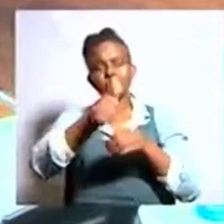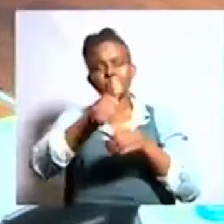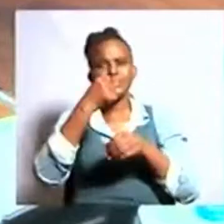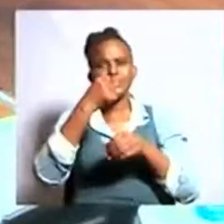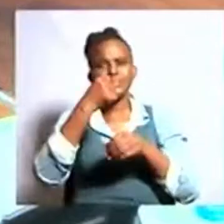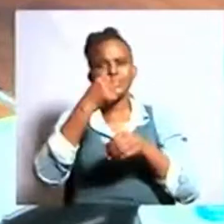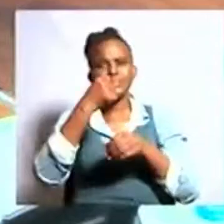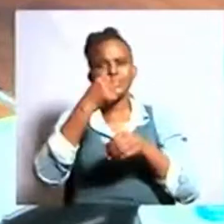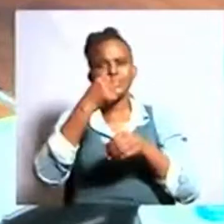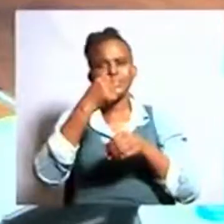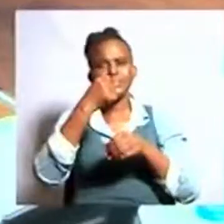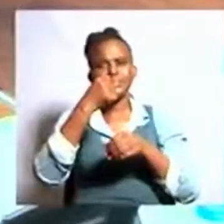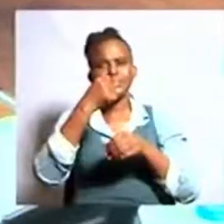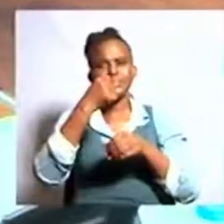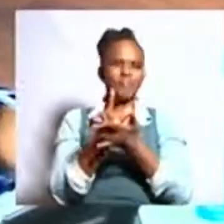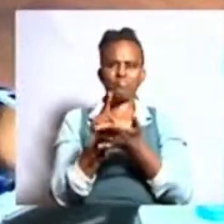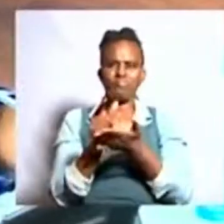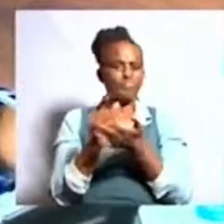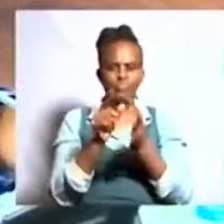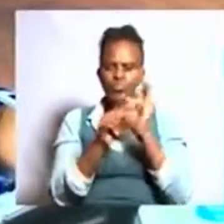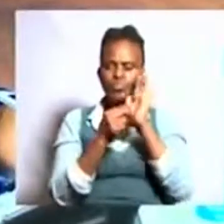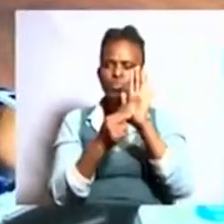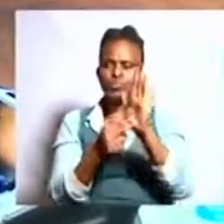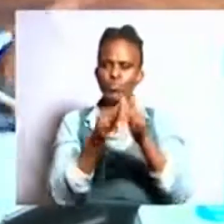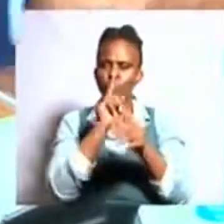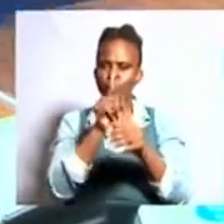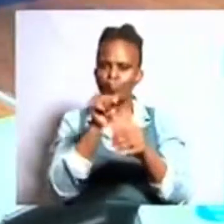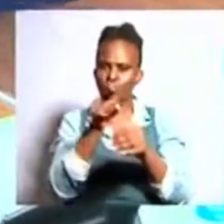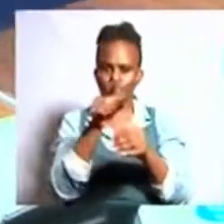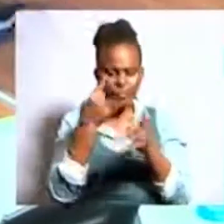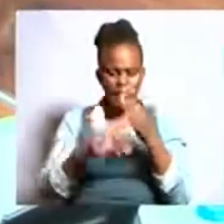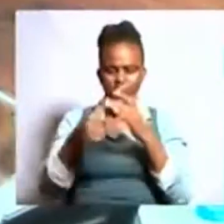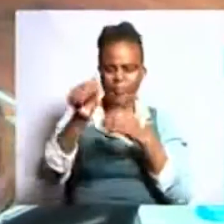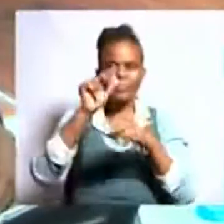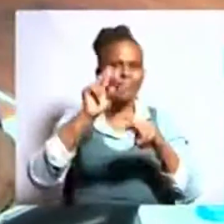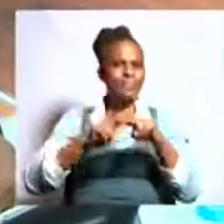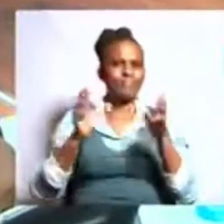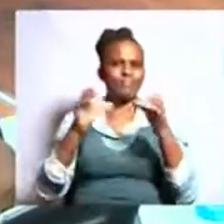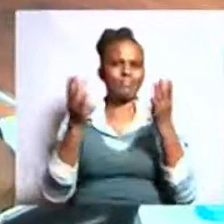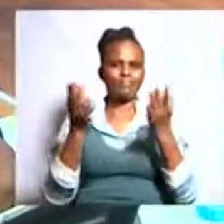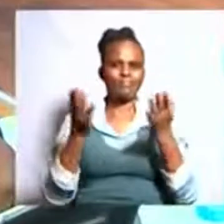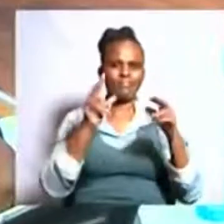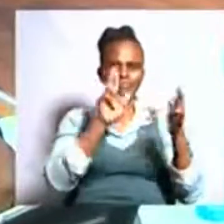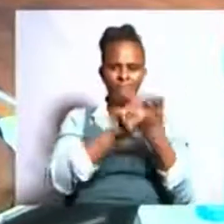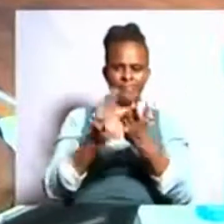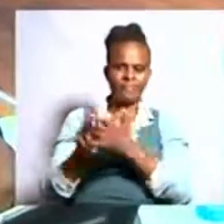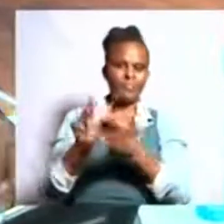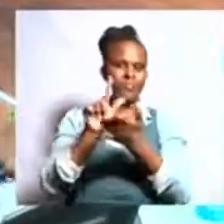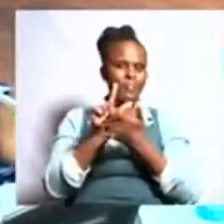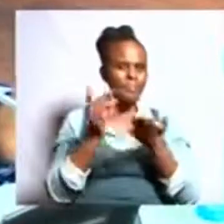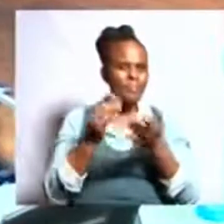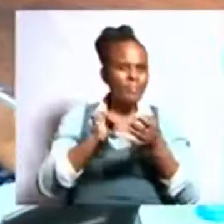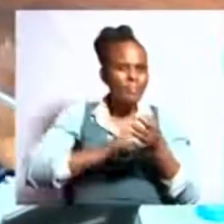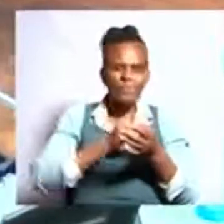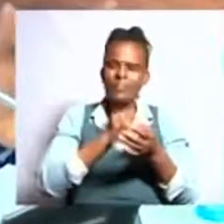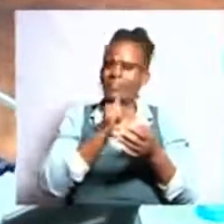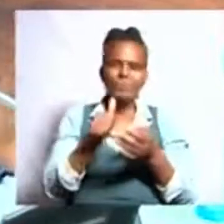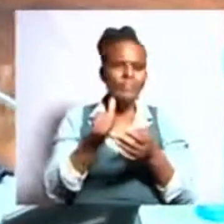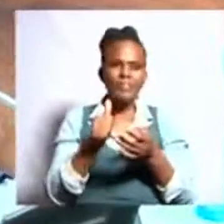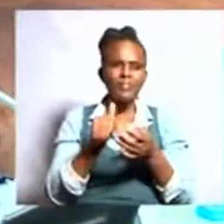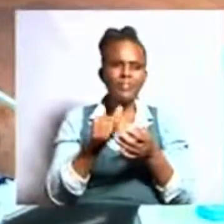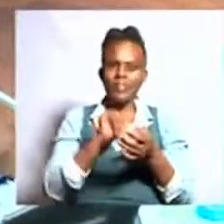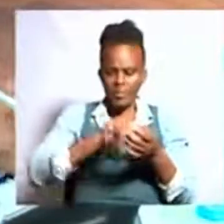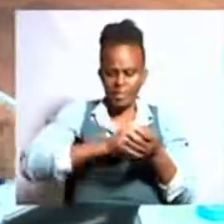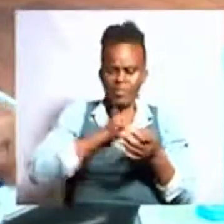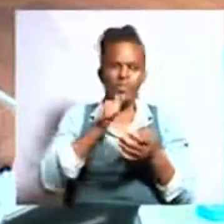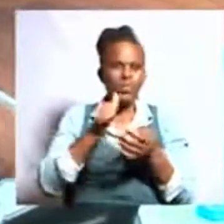the loans, I mean, where is the proof that shows that she didn't sit on a committee that was approving the loans? We don't dwell